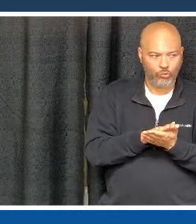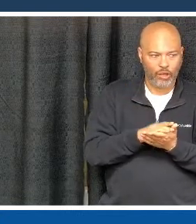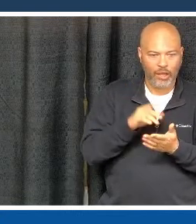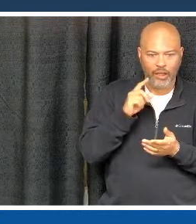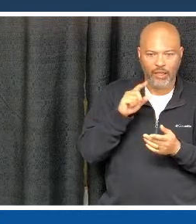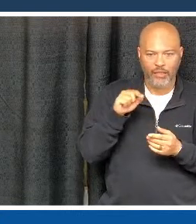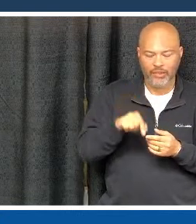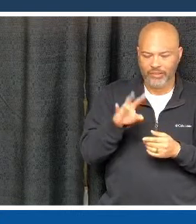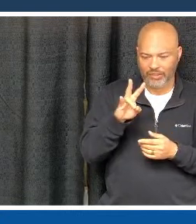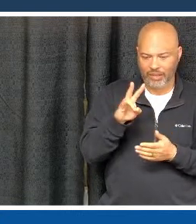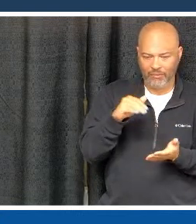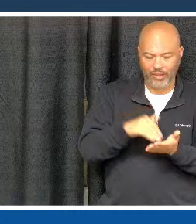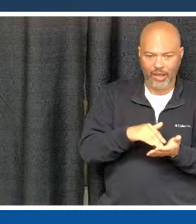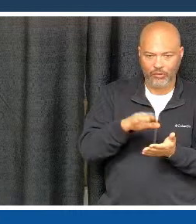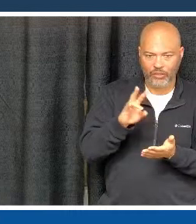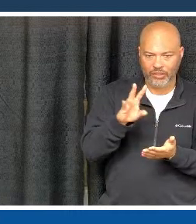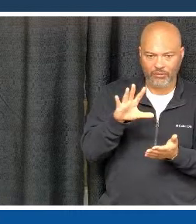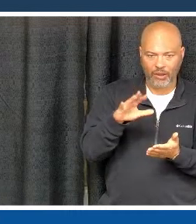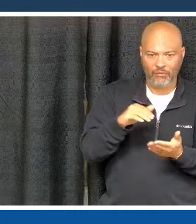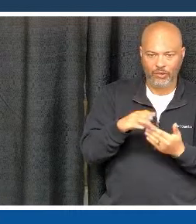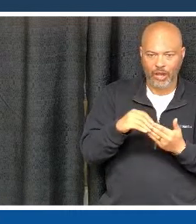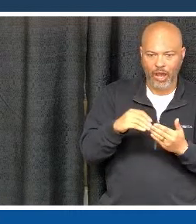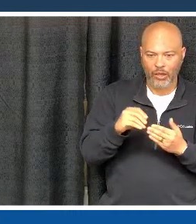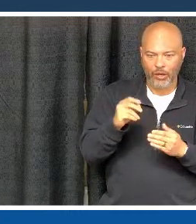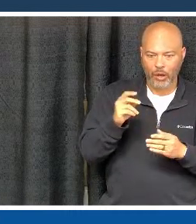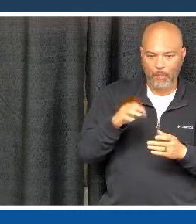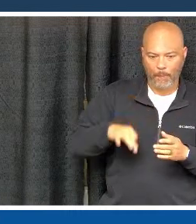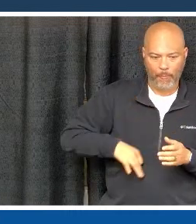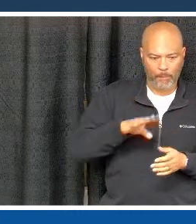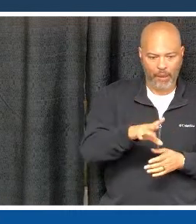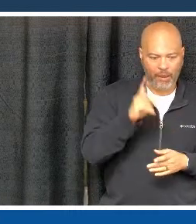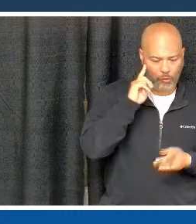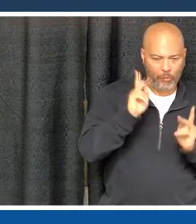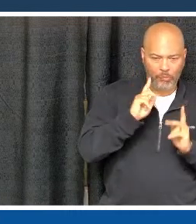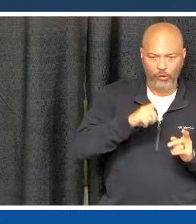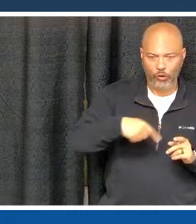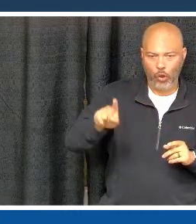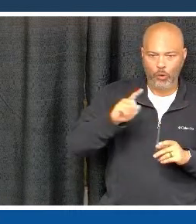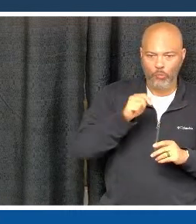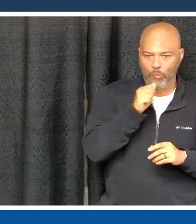is a $7,075 stipend, but I believe that